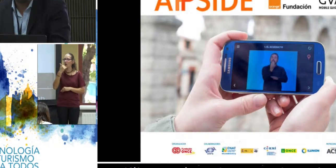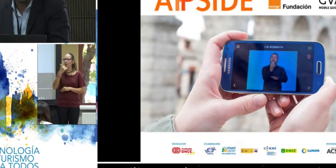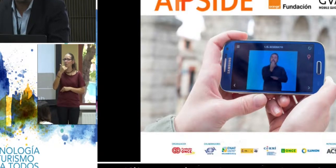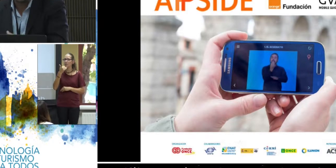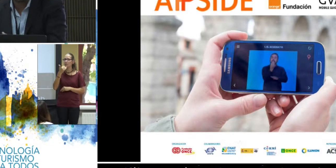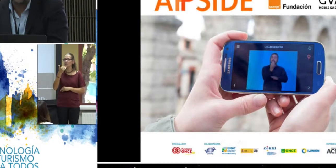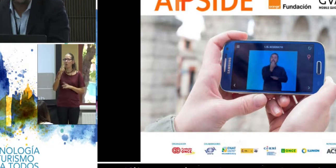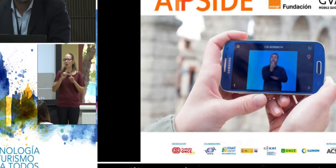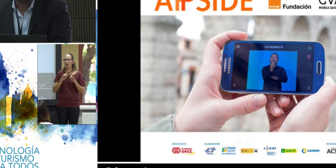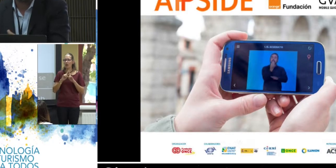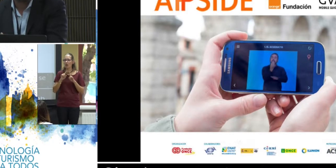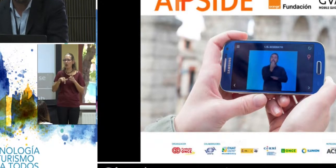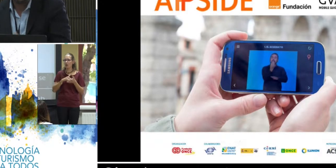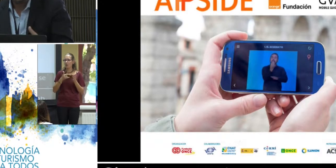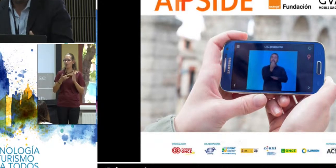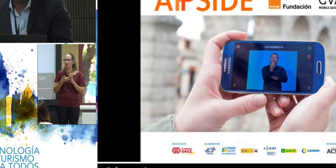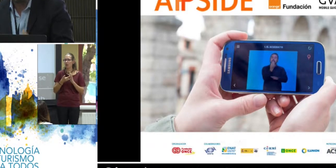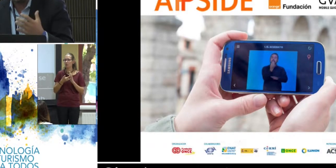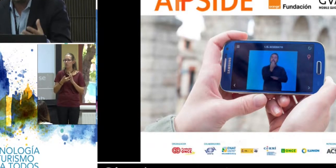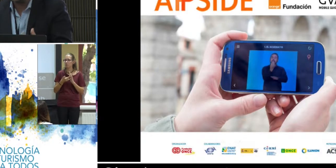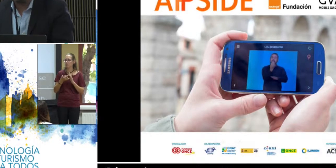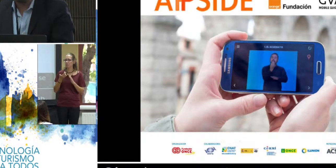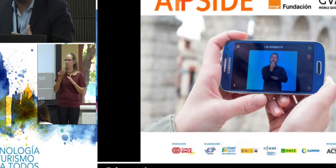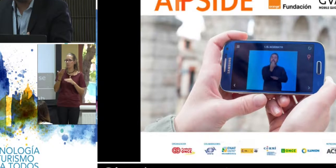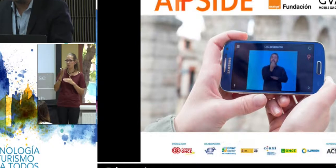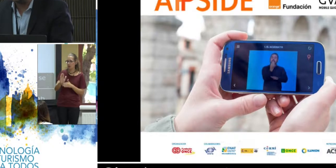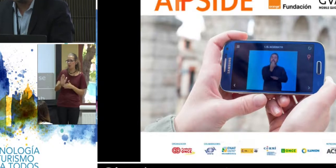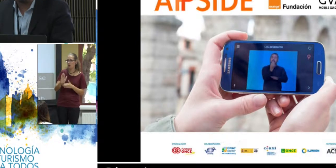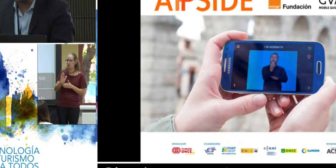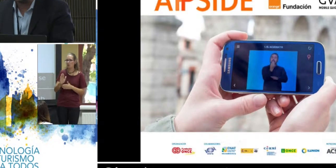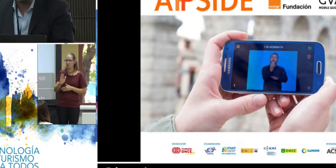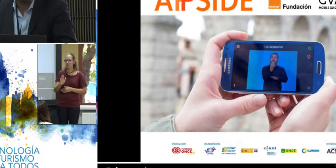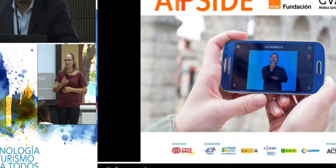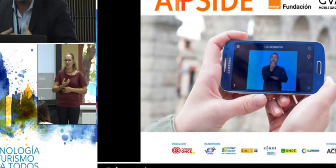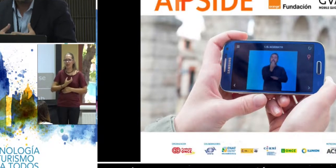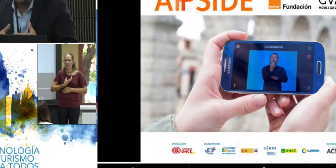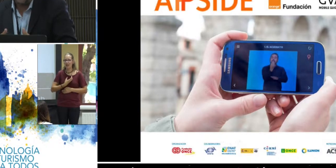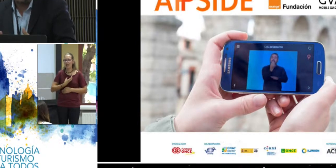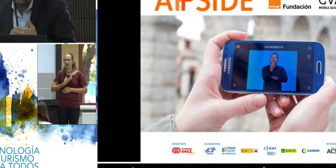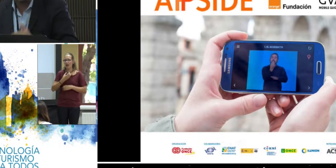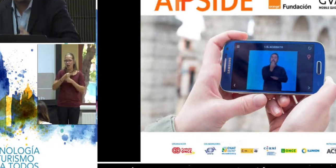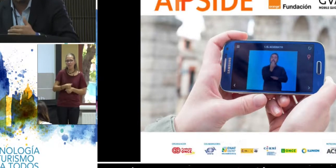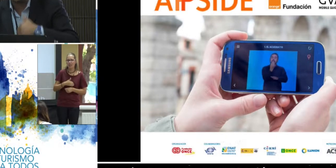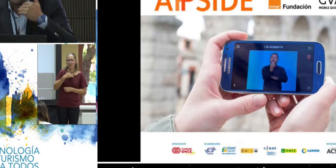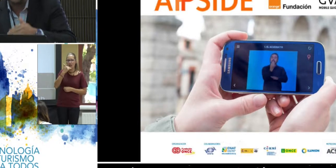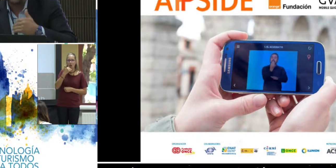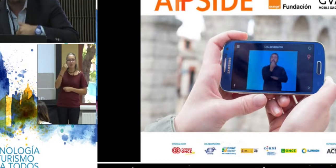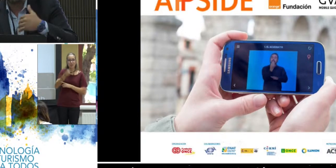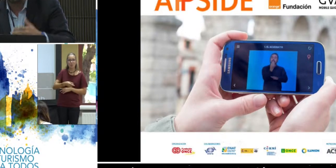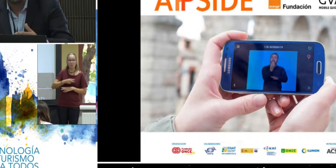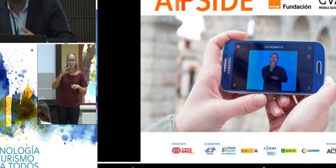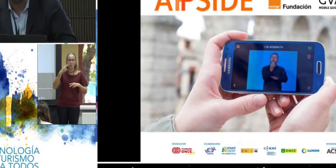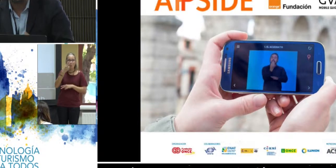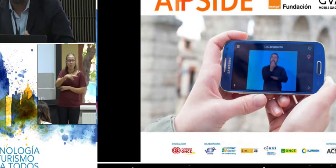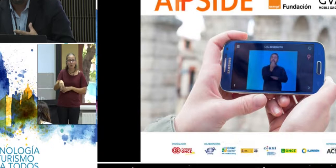That was very important, so that the project wouldn't just become a presentation or an event that would include the